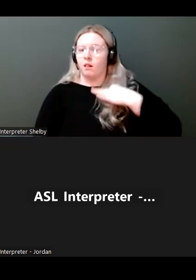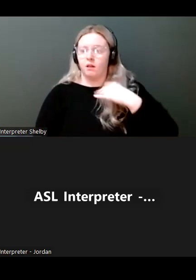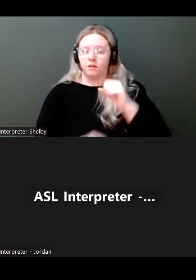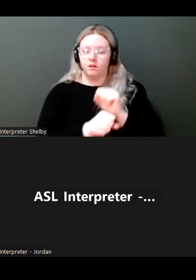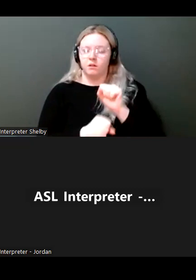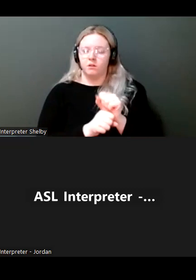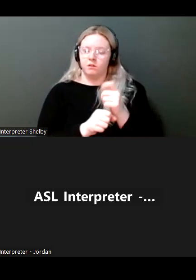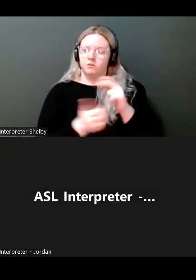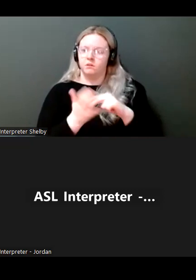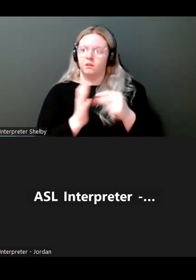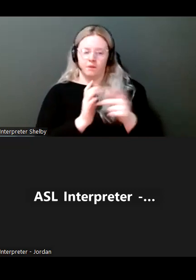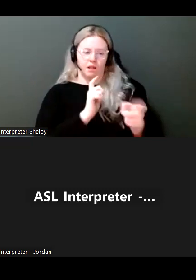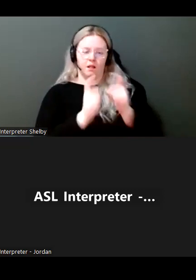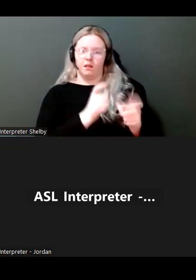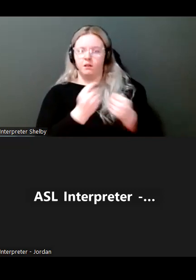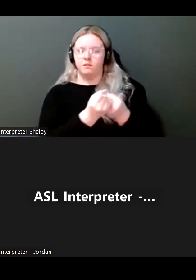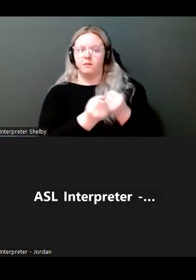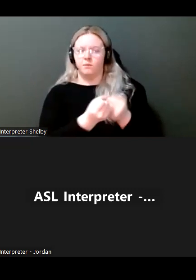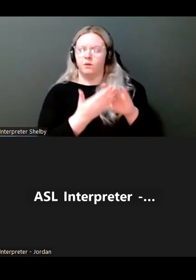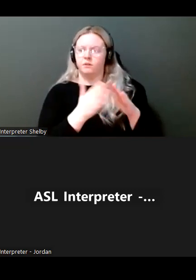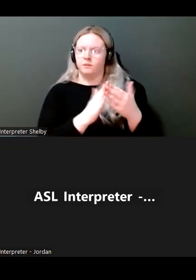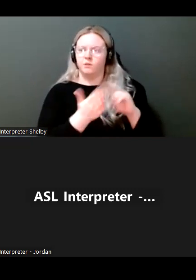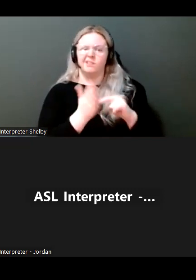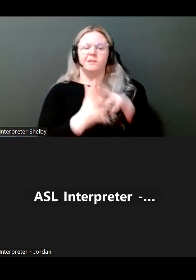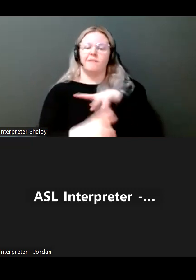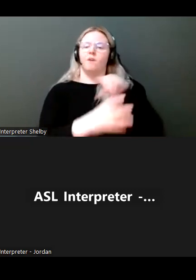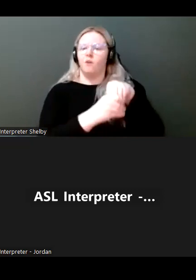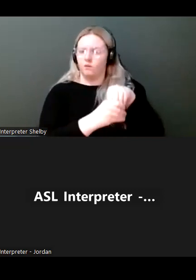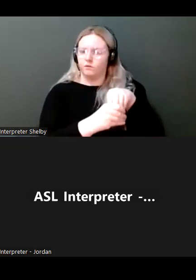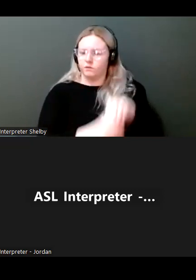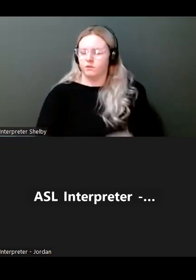community. So it's being involved.